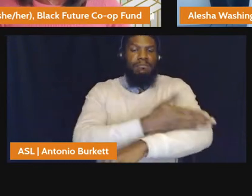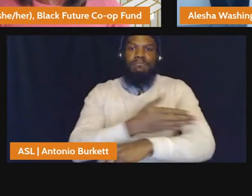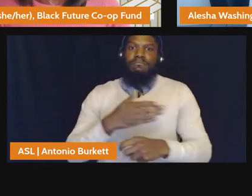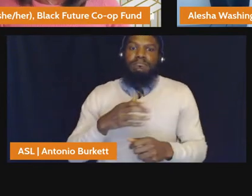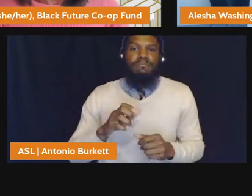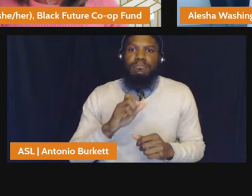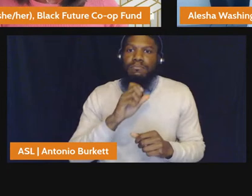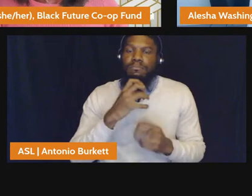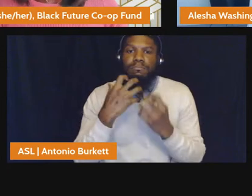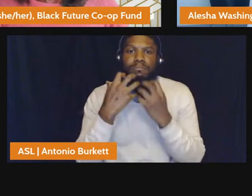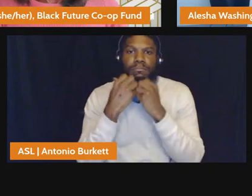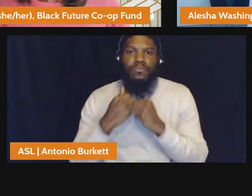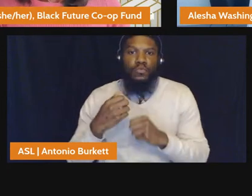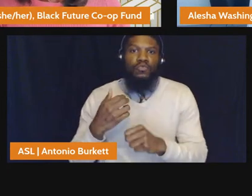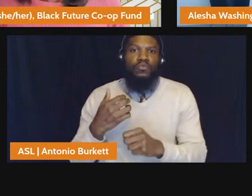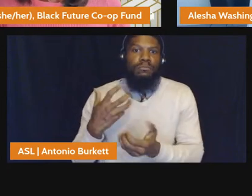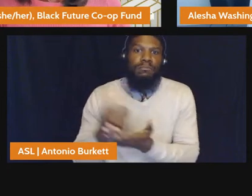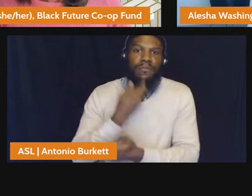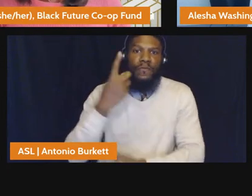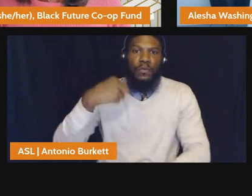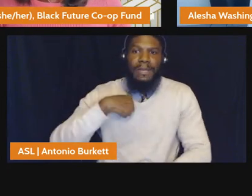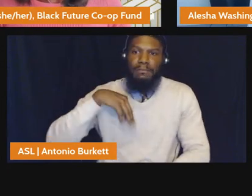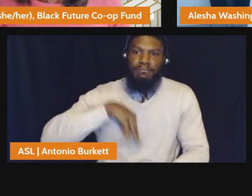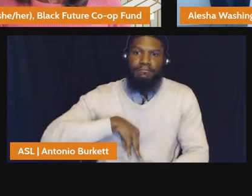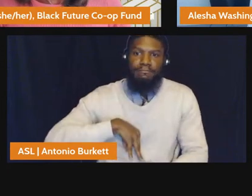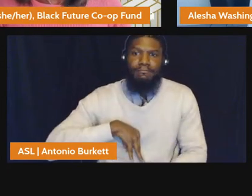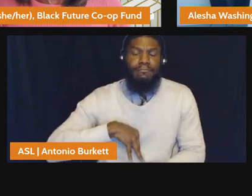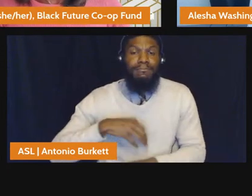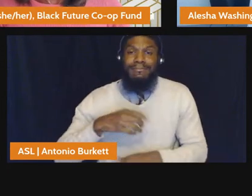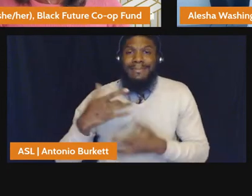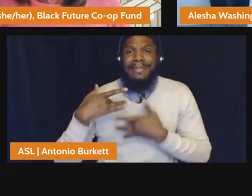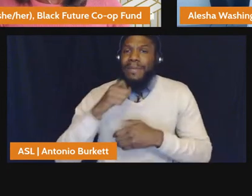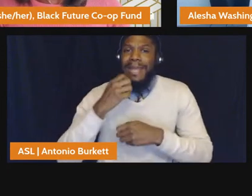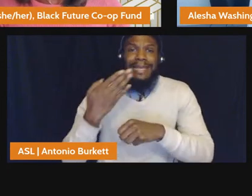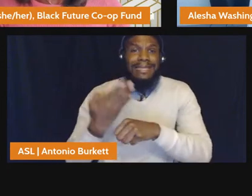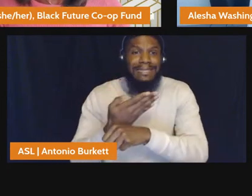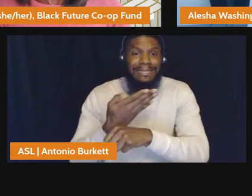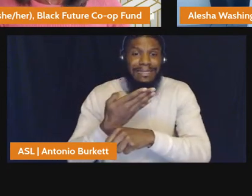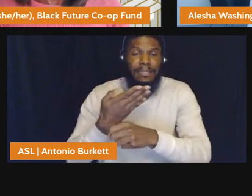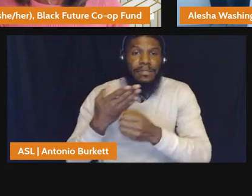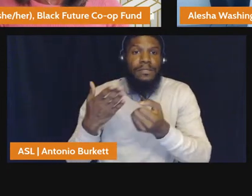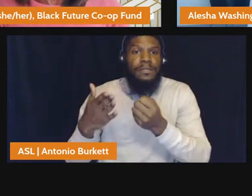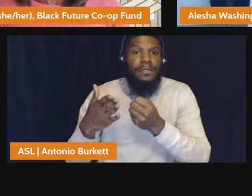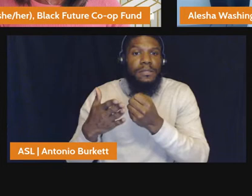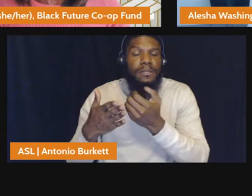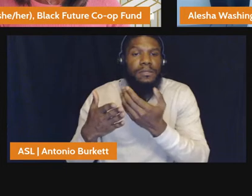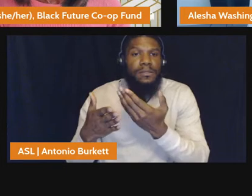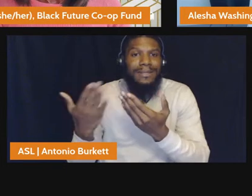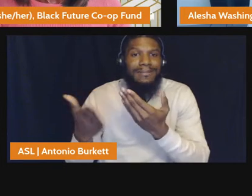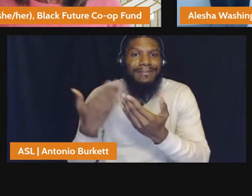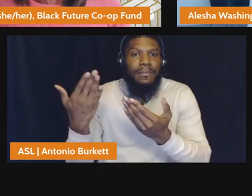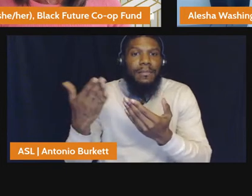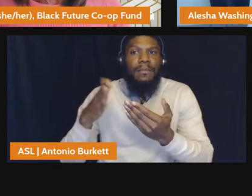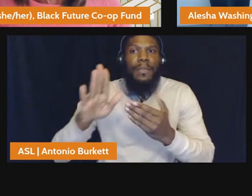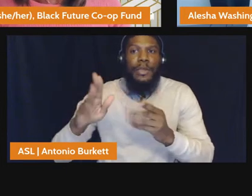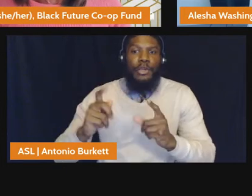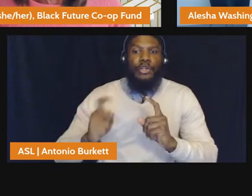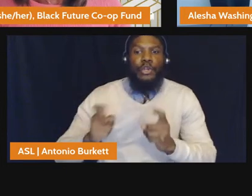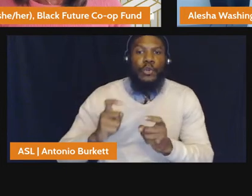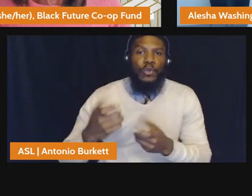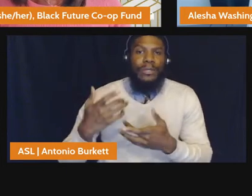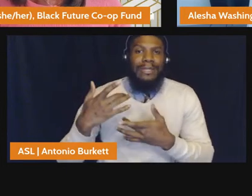community foundations because, you know, they do have a donor base that is you know, based on a